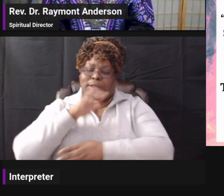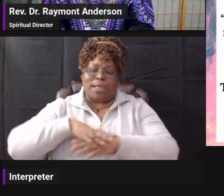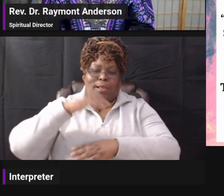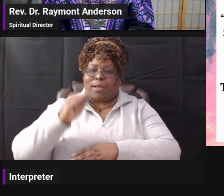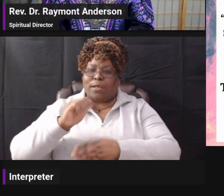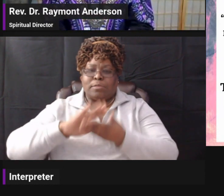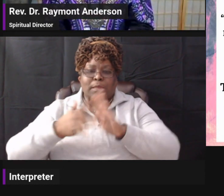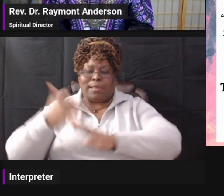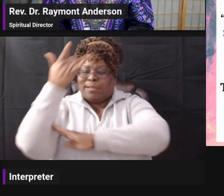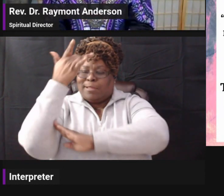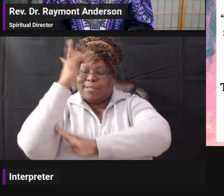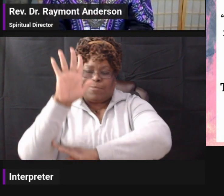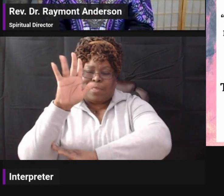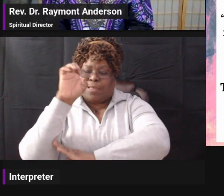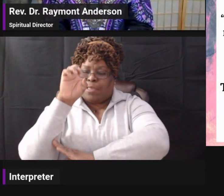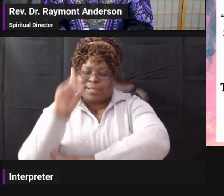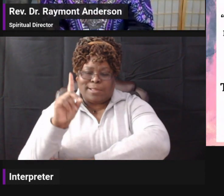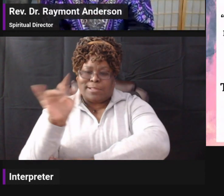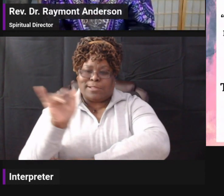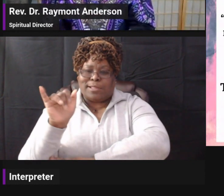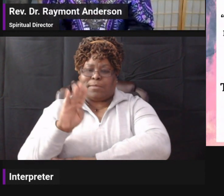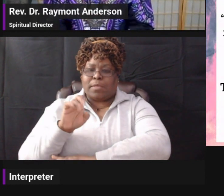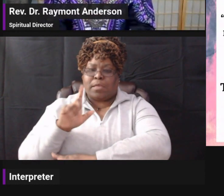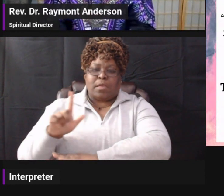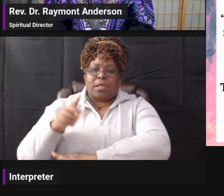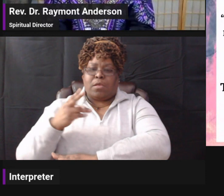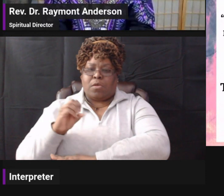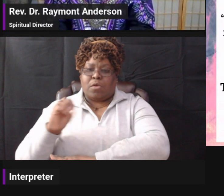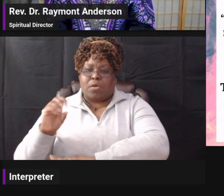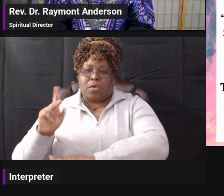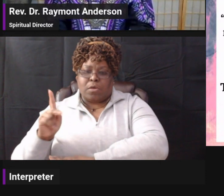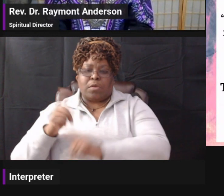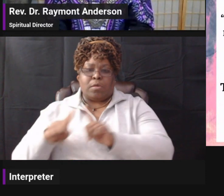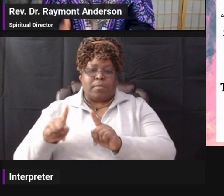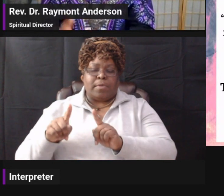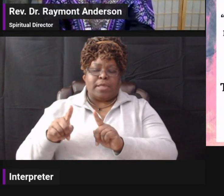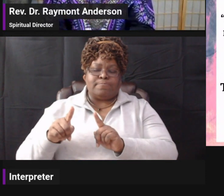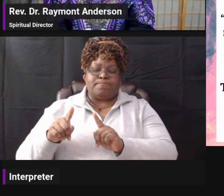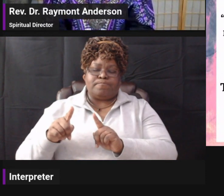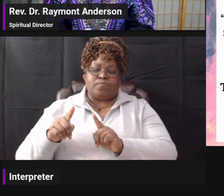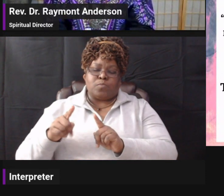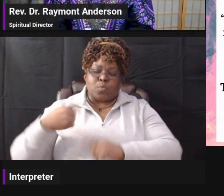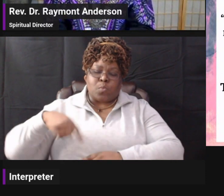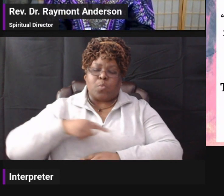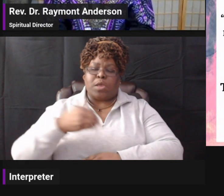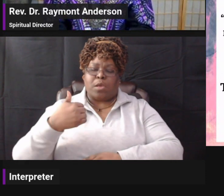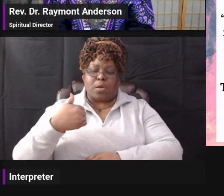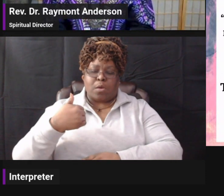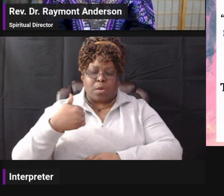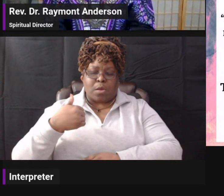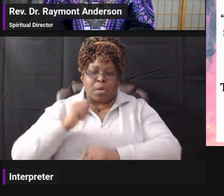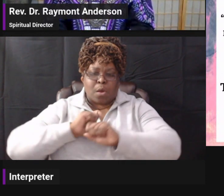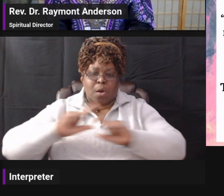be brilliant academics like bell hooks. But each of us, as an individualized expression